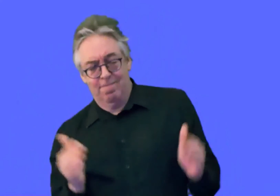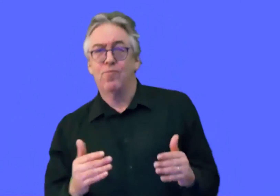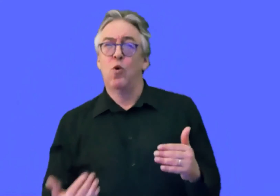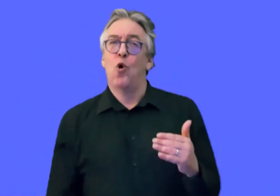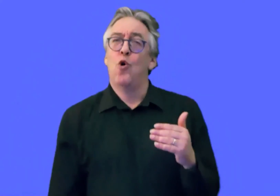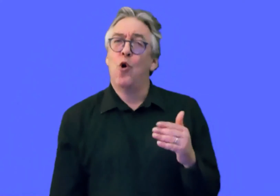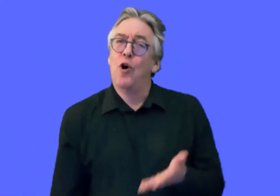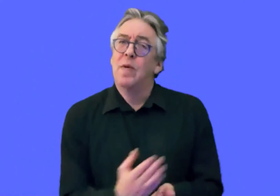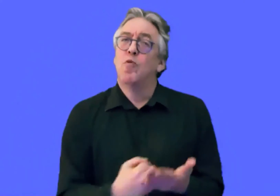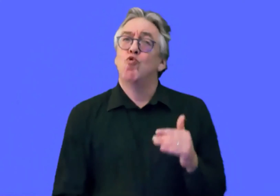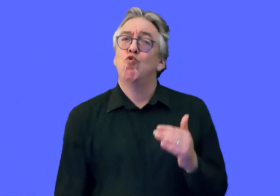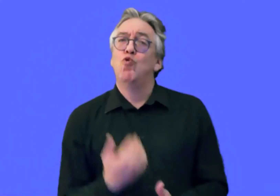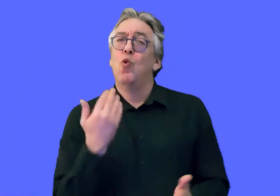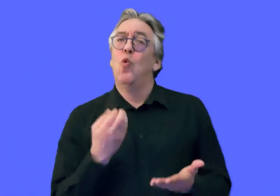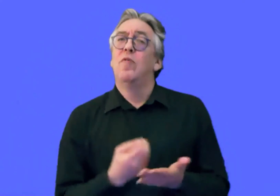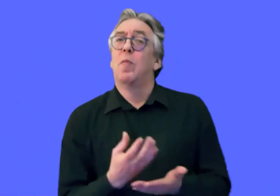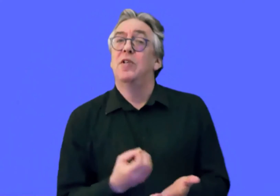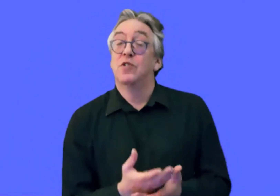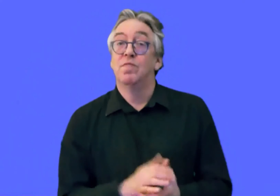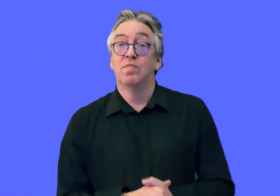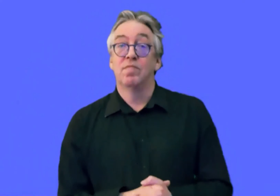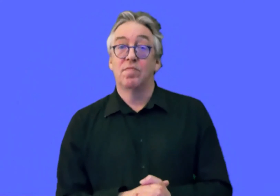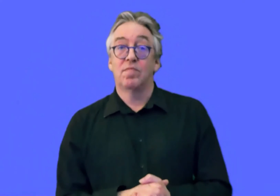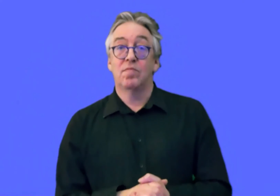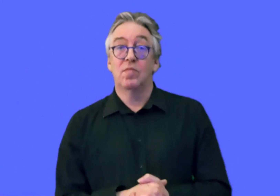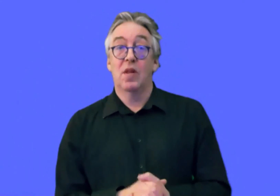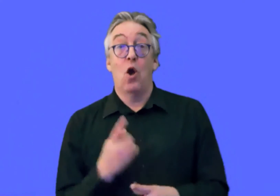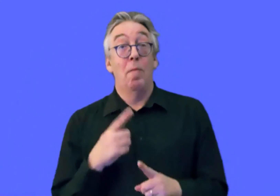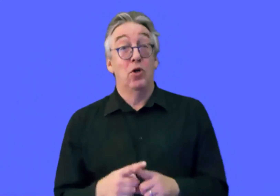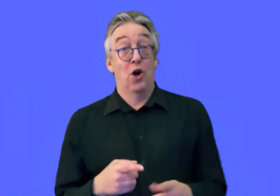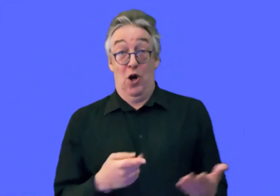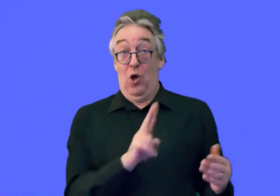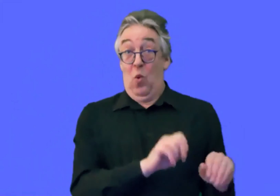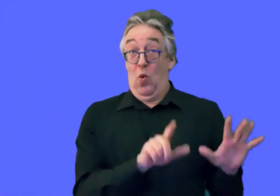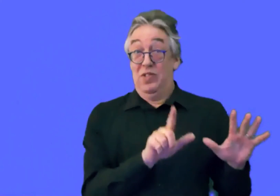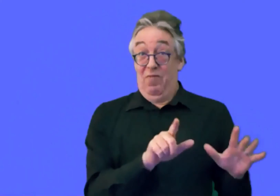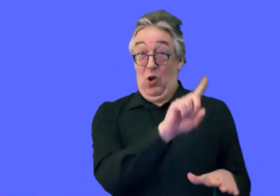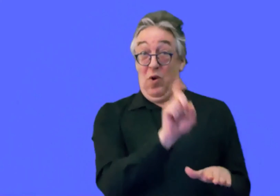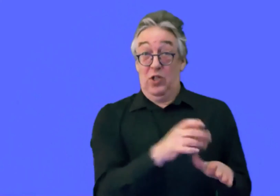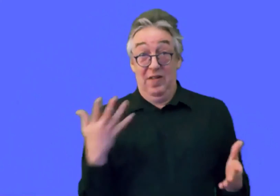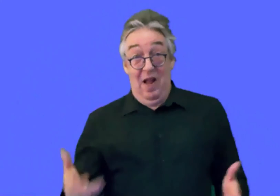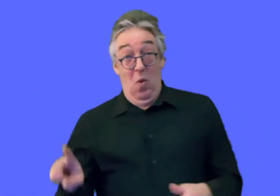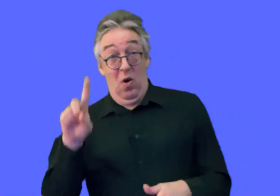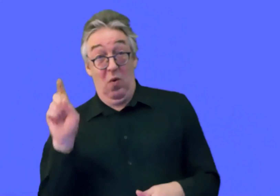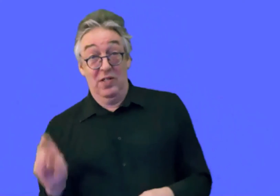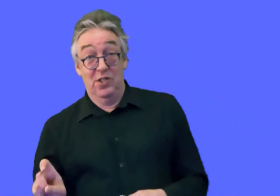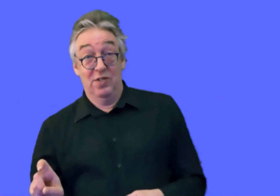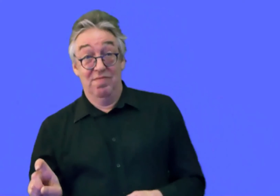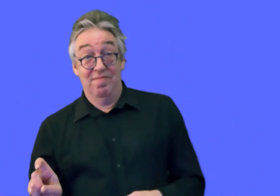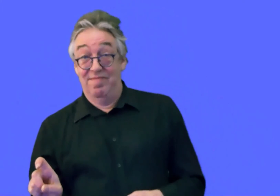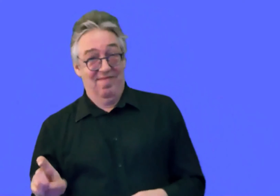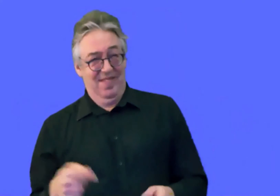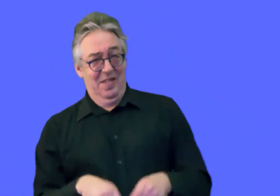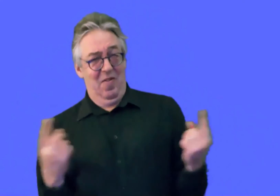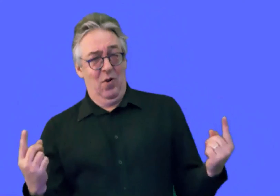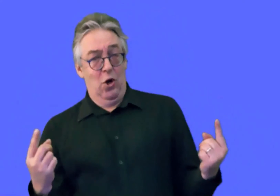information. And of course, the questions will also change considerably, because what we had the other time was not really standard, but now we are lucky to have